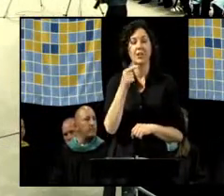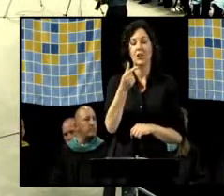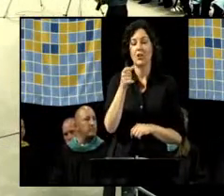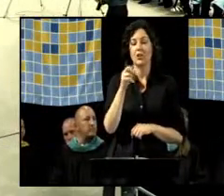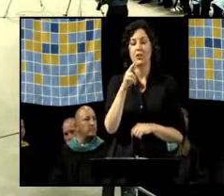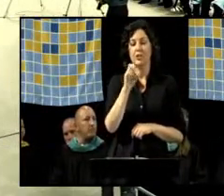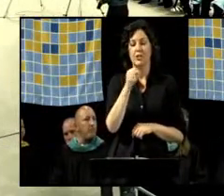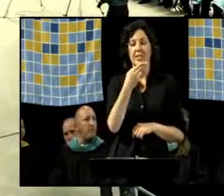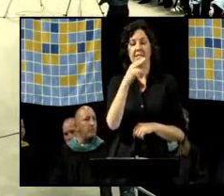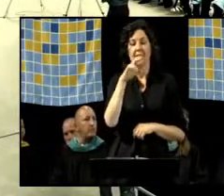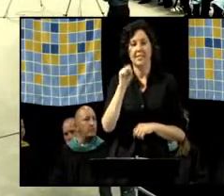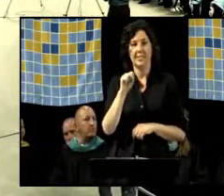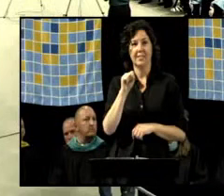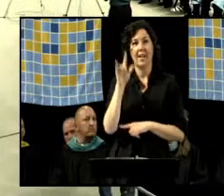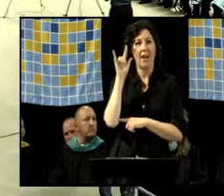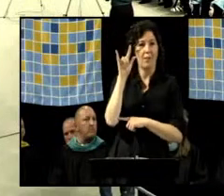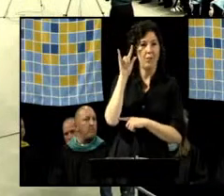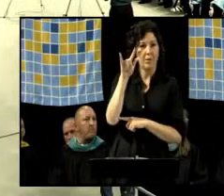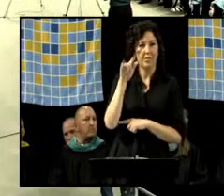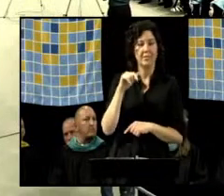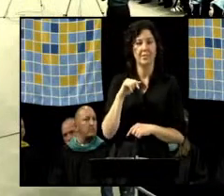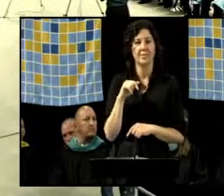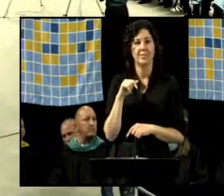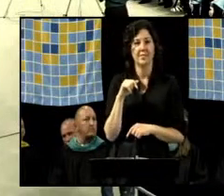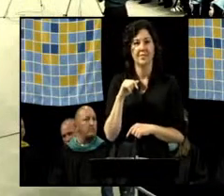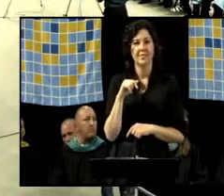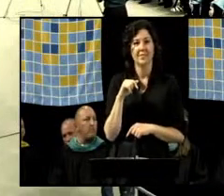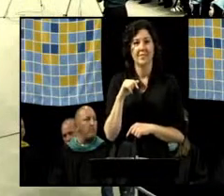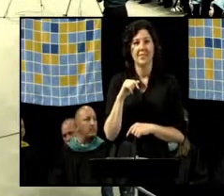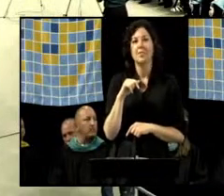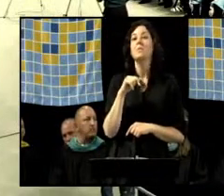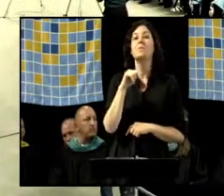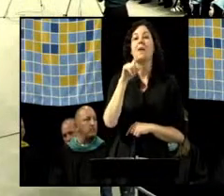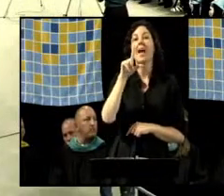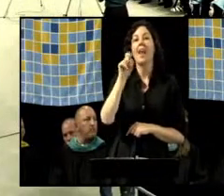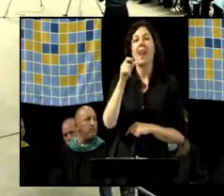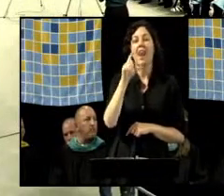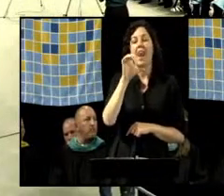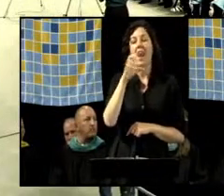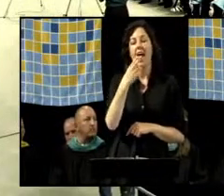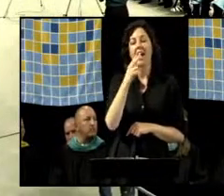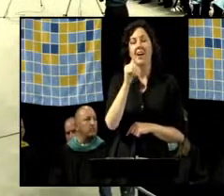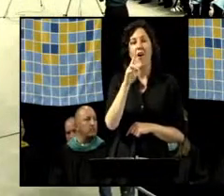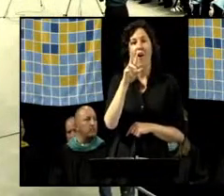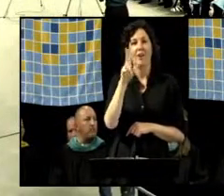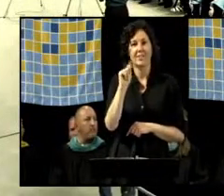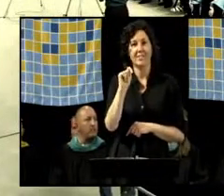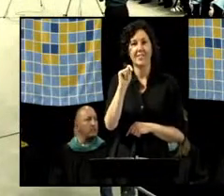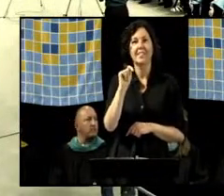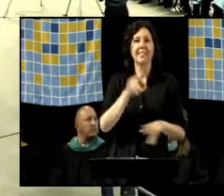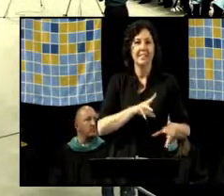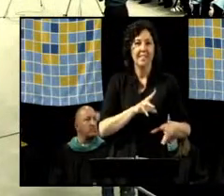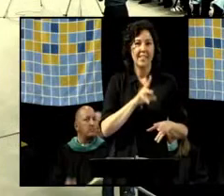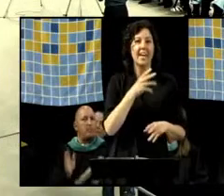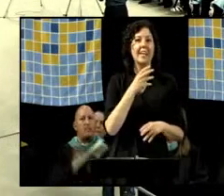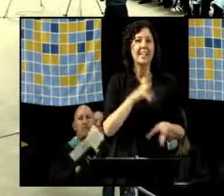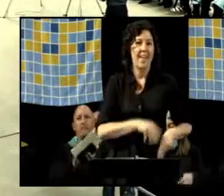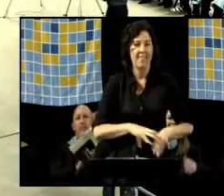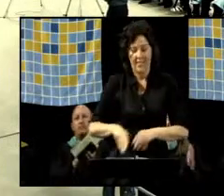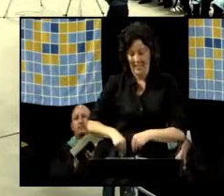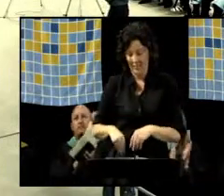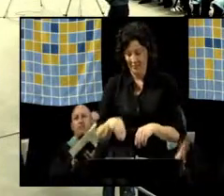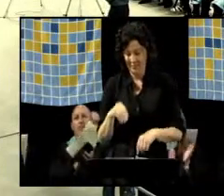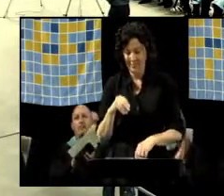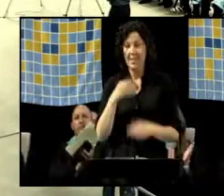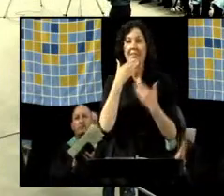Gershutz, United States Air Force. And Shekiah Lockhart, United States Navy. Thank you for your service